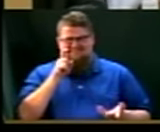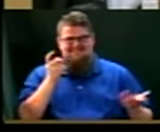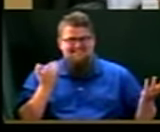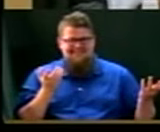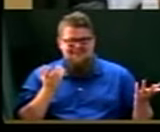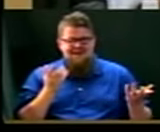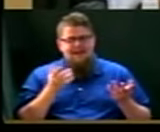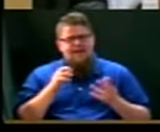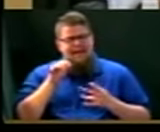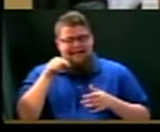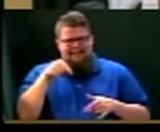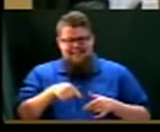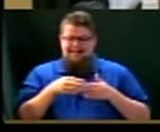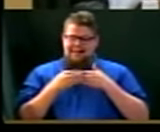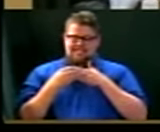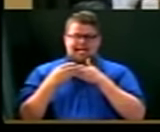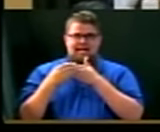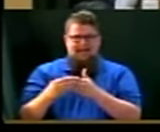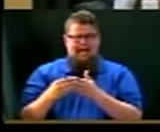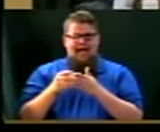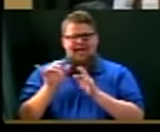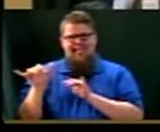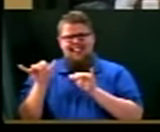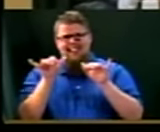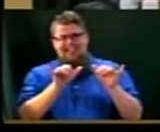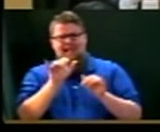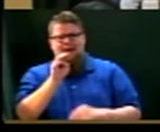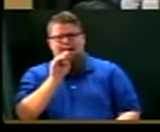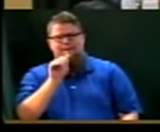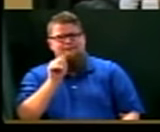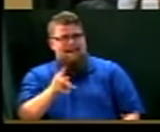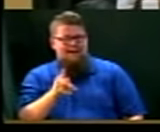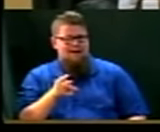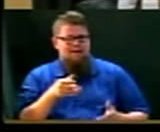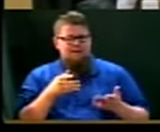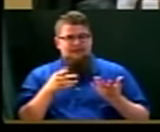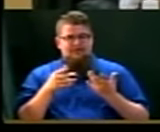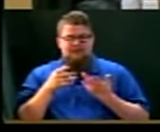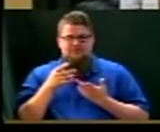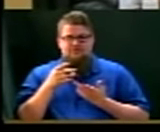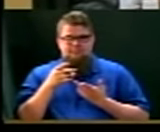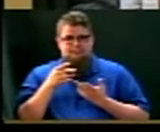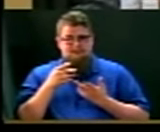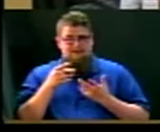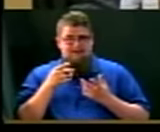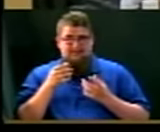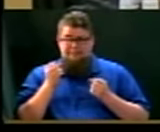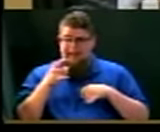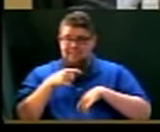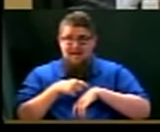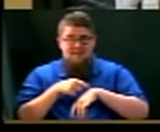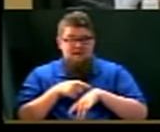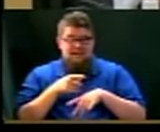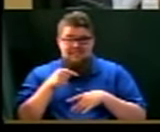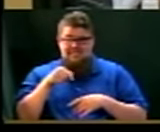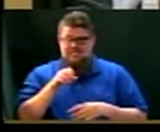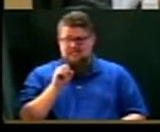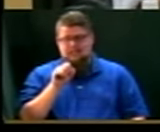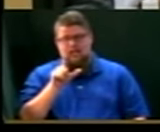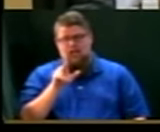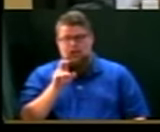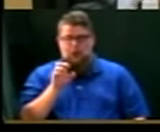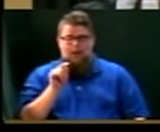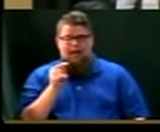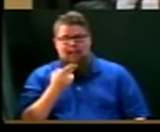It is a roadmap. And as Ms. Fugit, God love you, said 100 times, it is fluid.